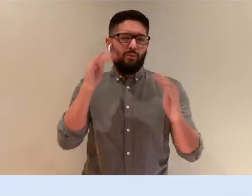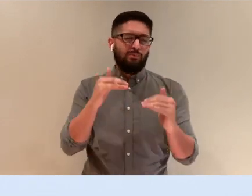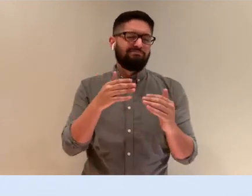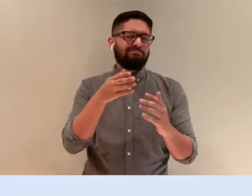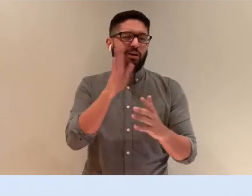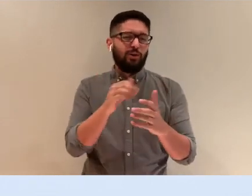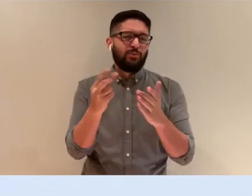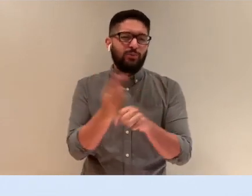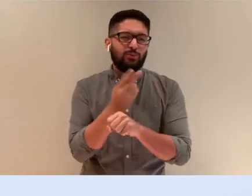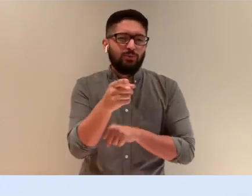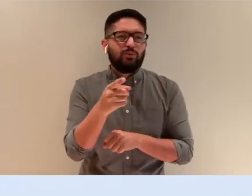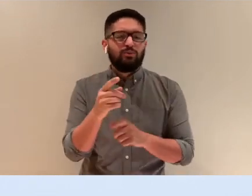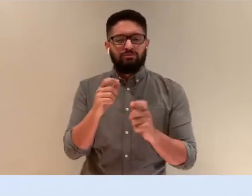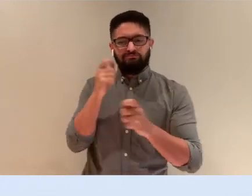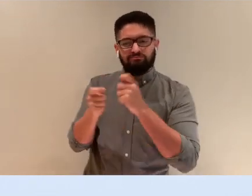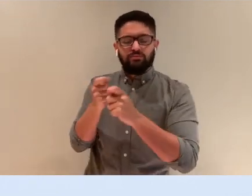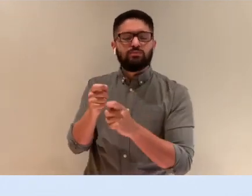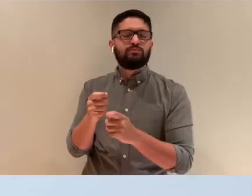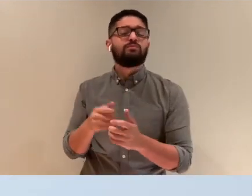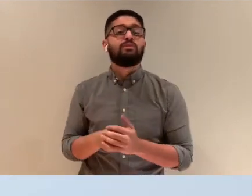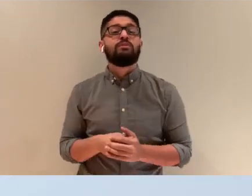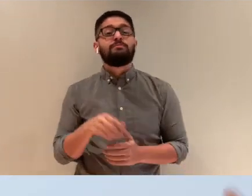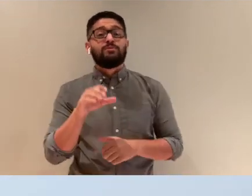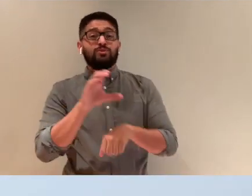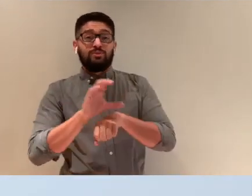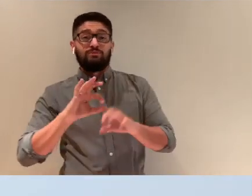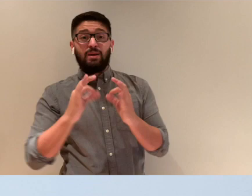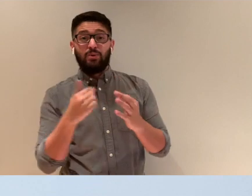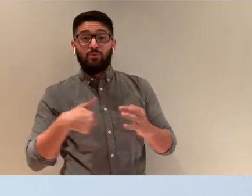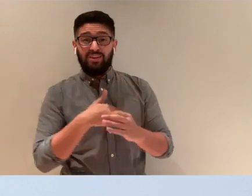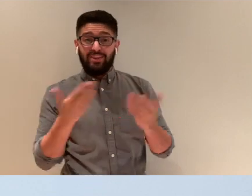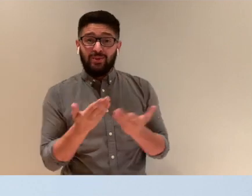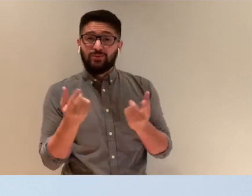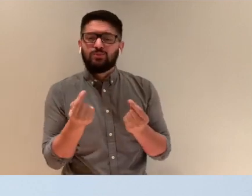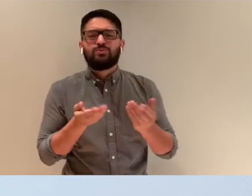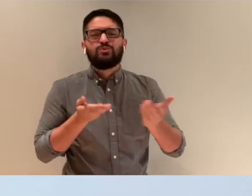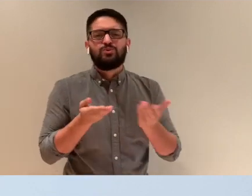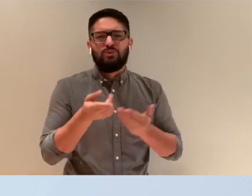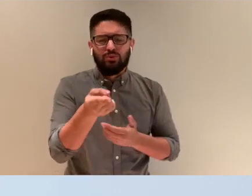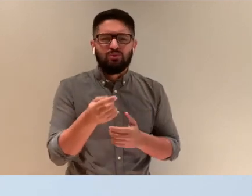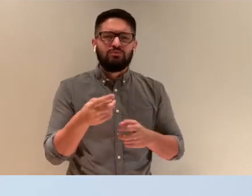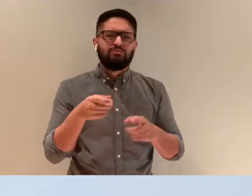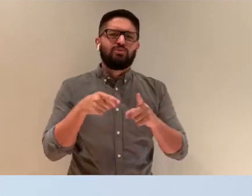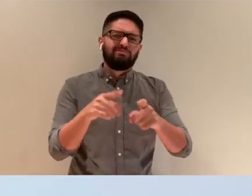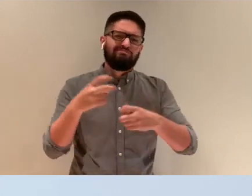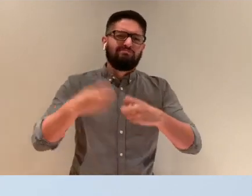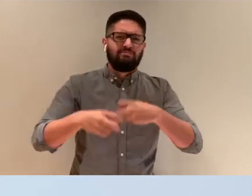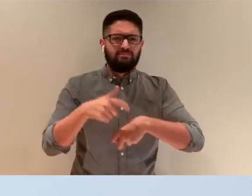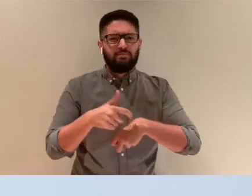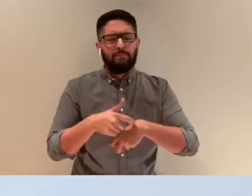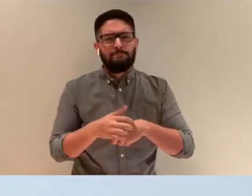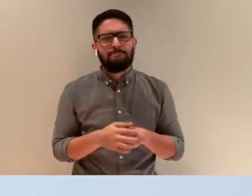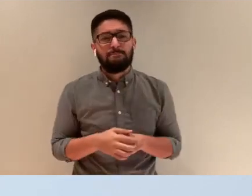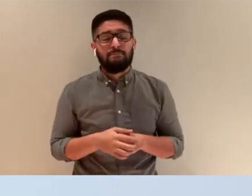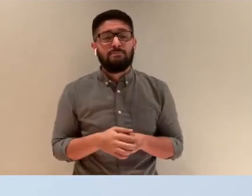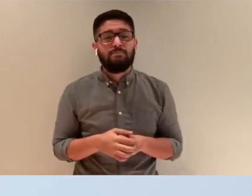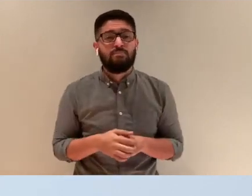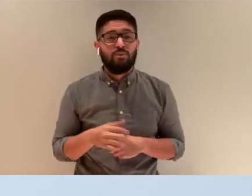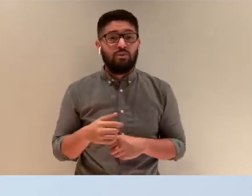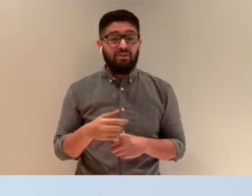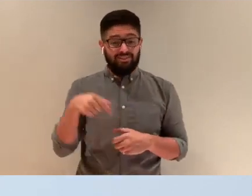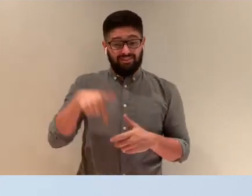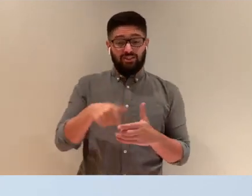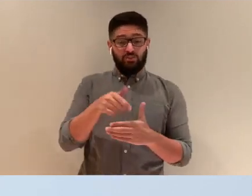may God use you in your gift of giving right now. And church family, we are here to serve you during this difficult season.